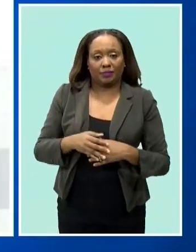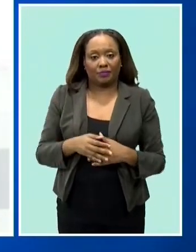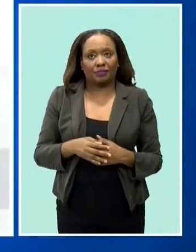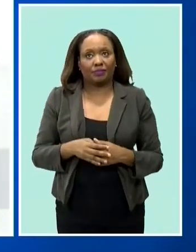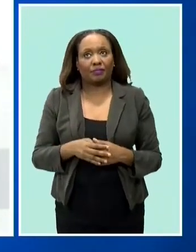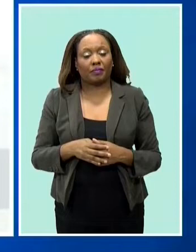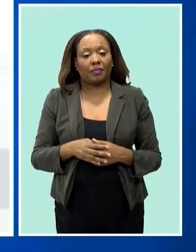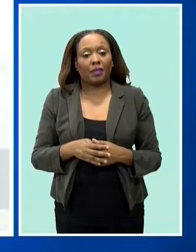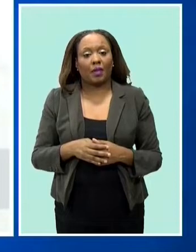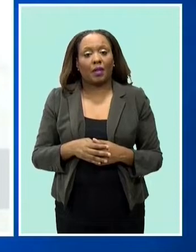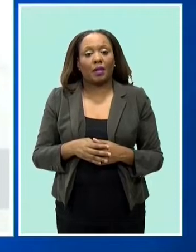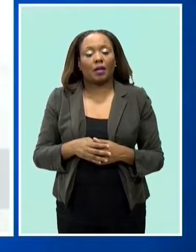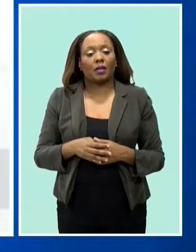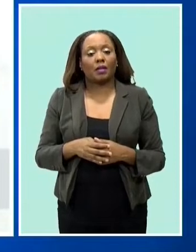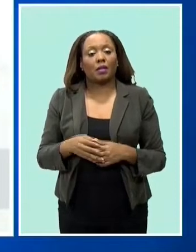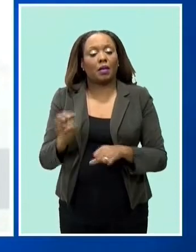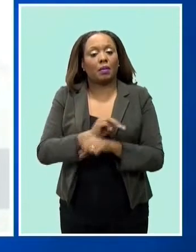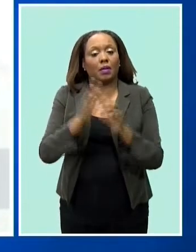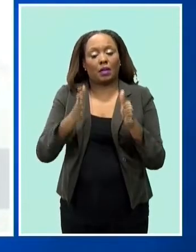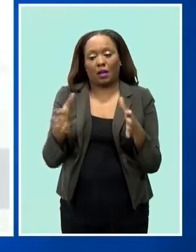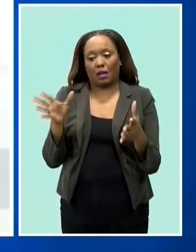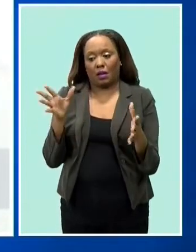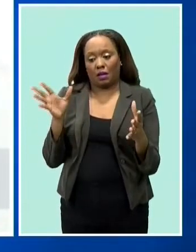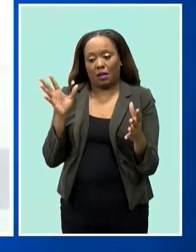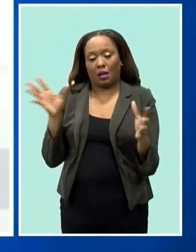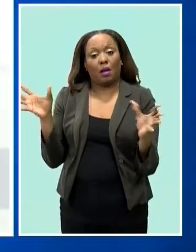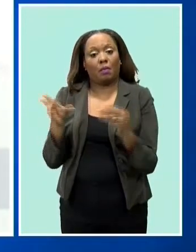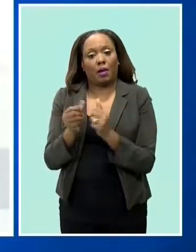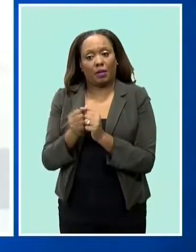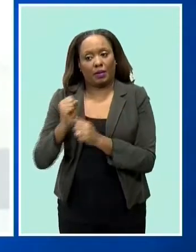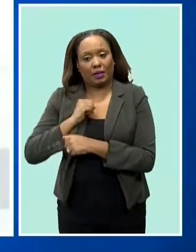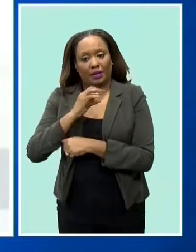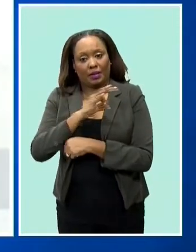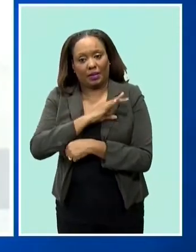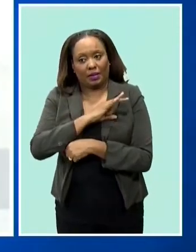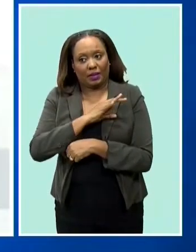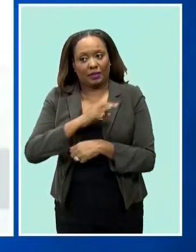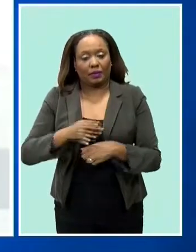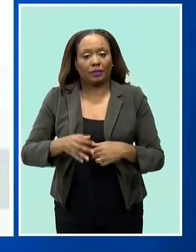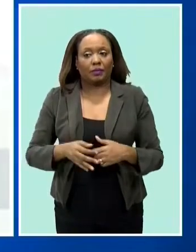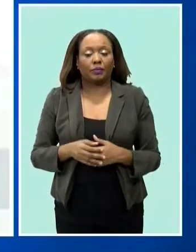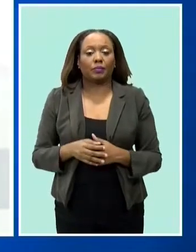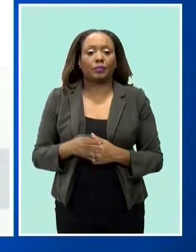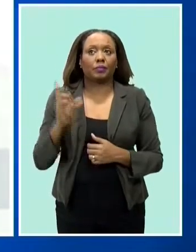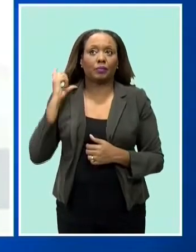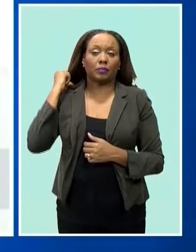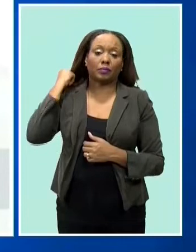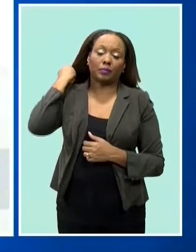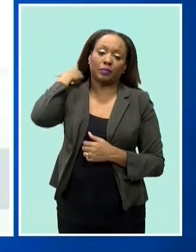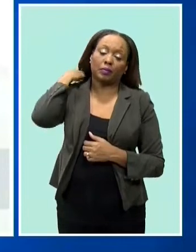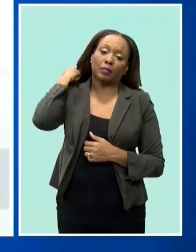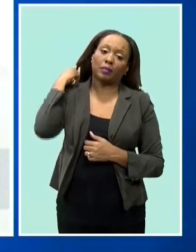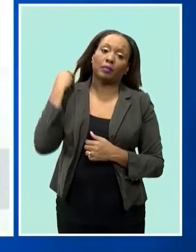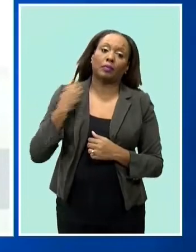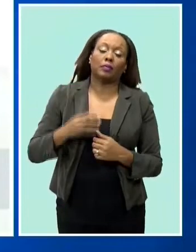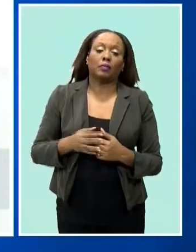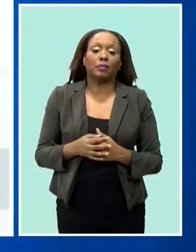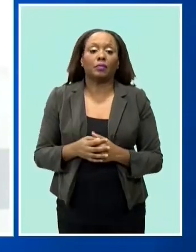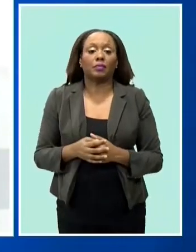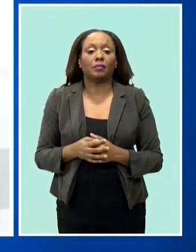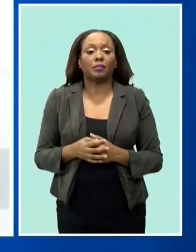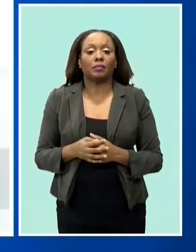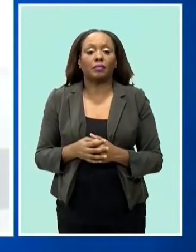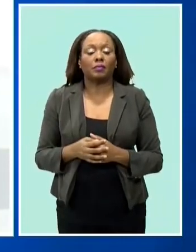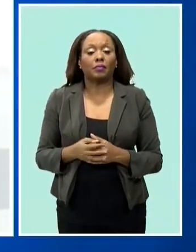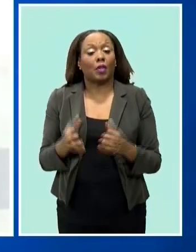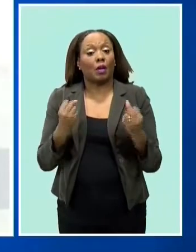Sarbo-Haley, when she met with staffers within the respective departments under her purview. Many public servants have reiterated the issue of having